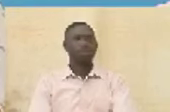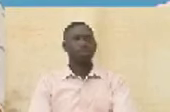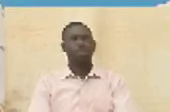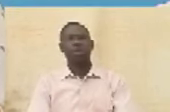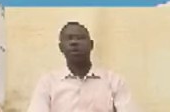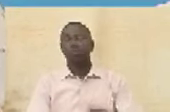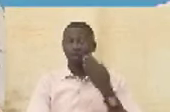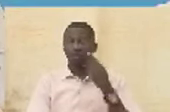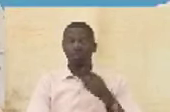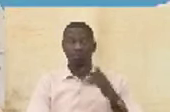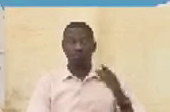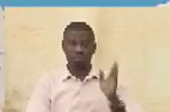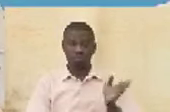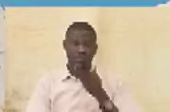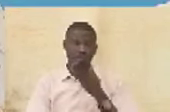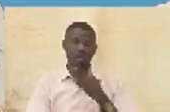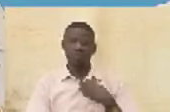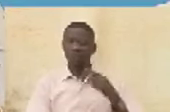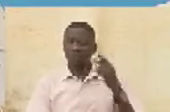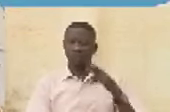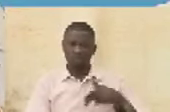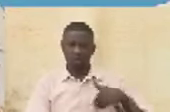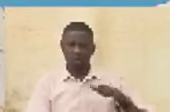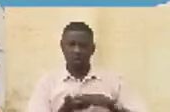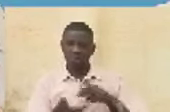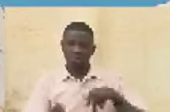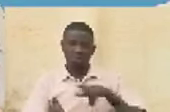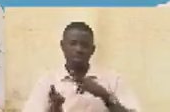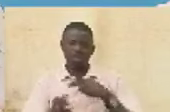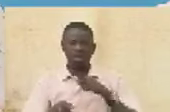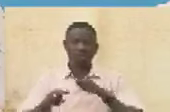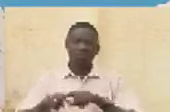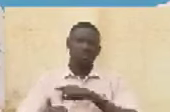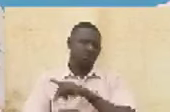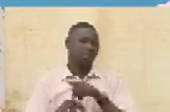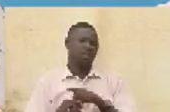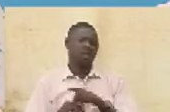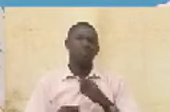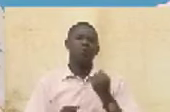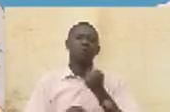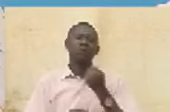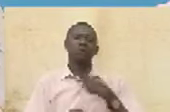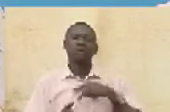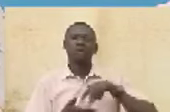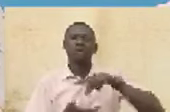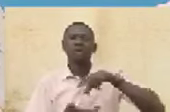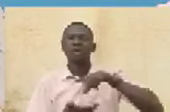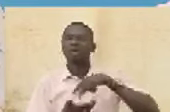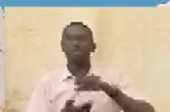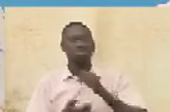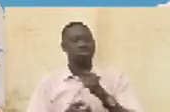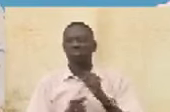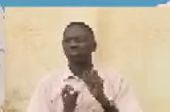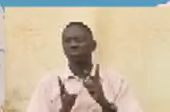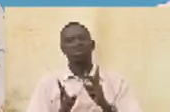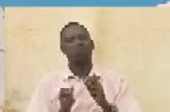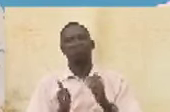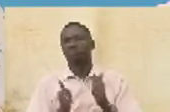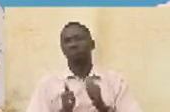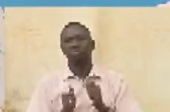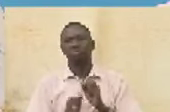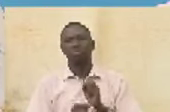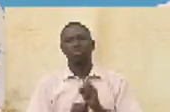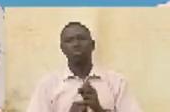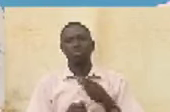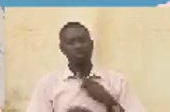Well, she was going. I think on the way she sat down somewhere because her legs were not okay. That's the